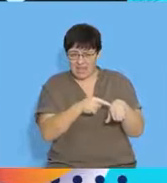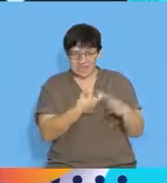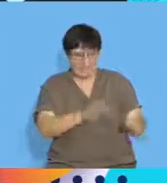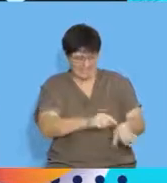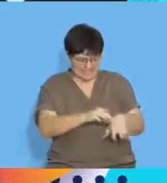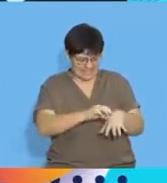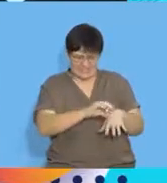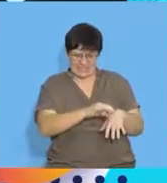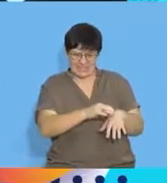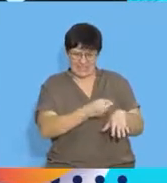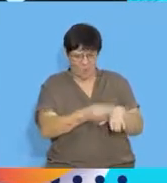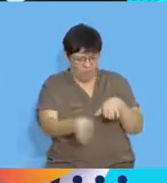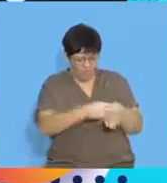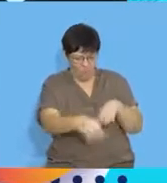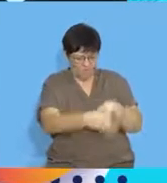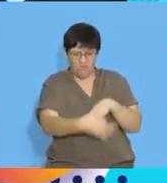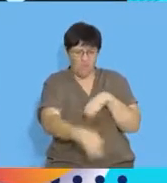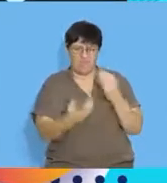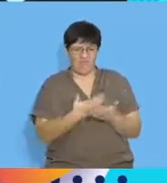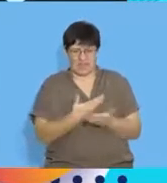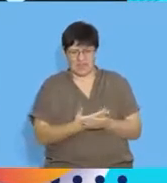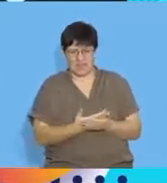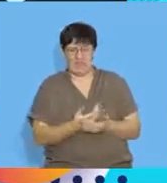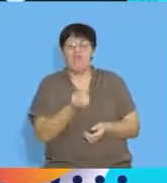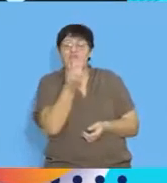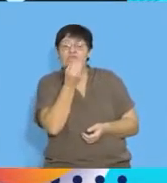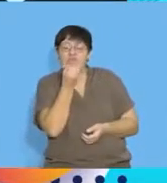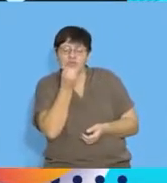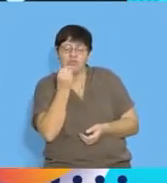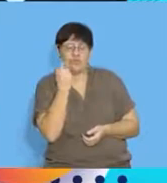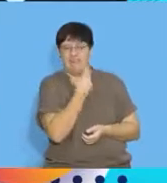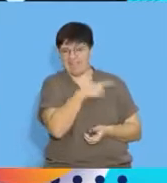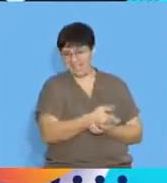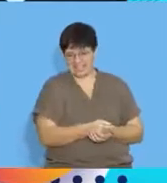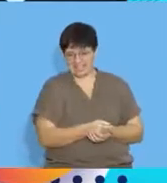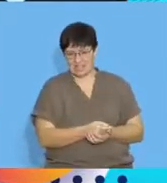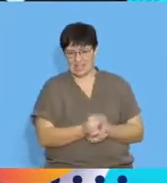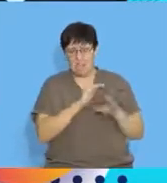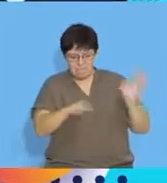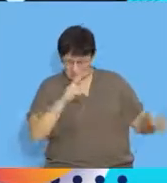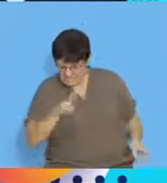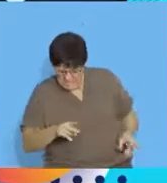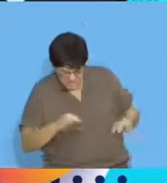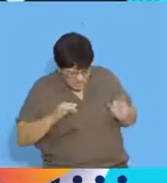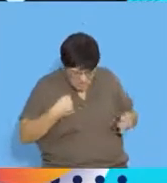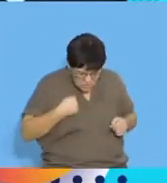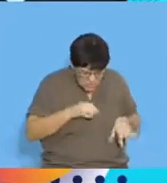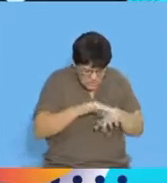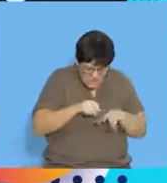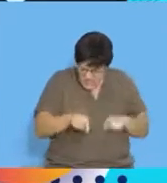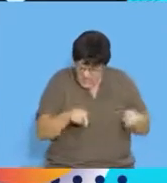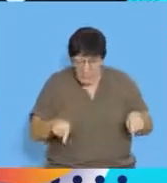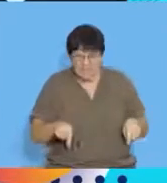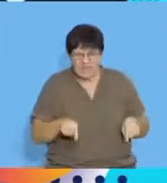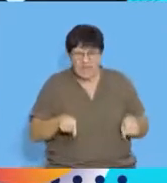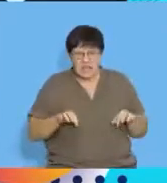It comes off, and it's nice food. If lots of it comes off in your bed at night, and it's in your sheets, and there's little hohos